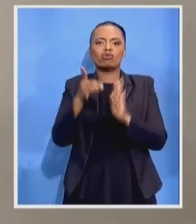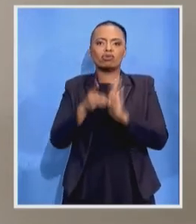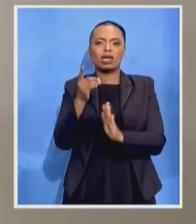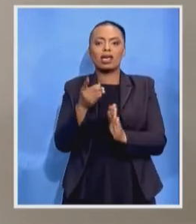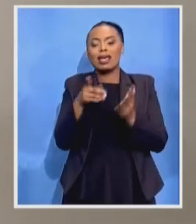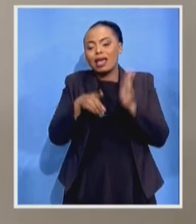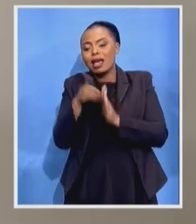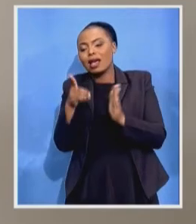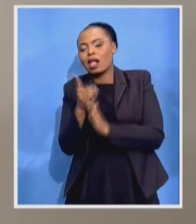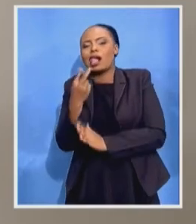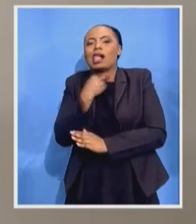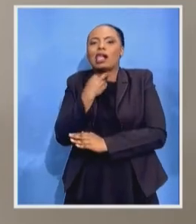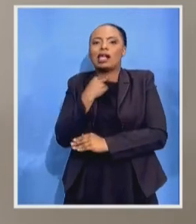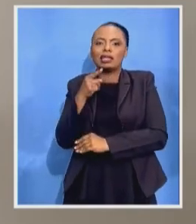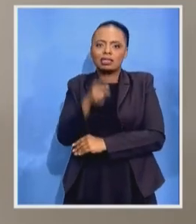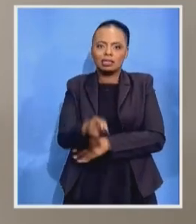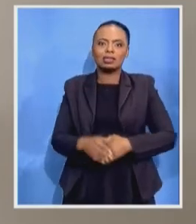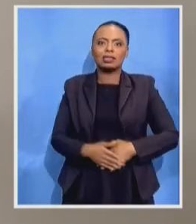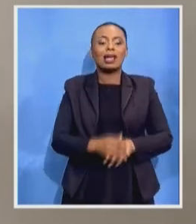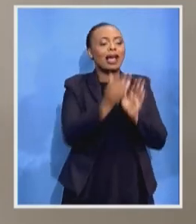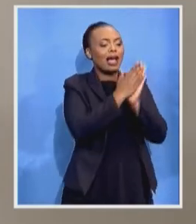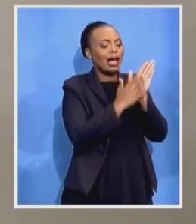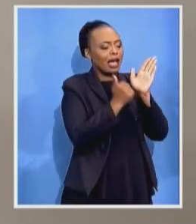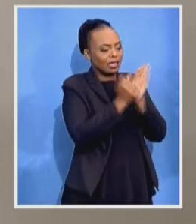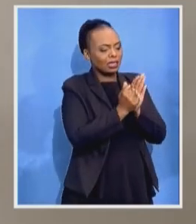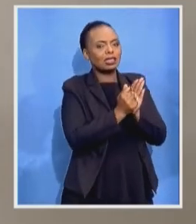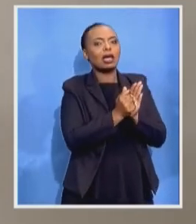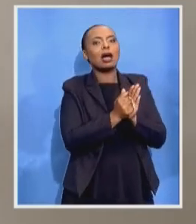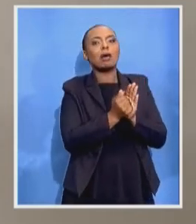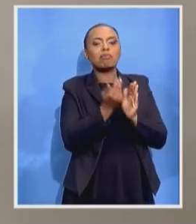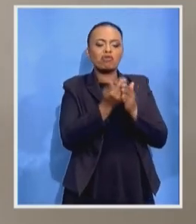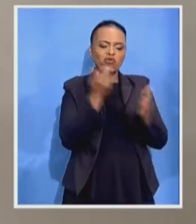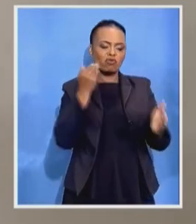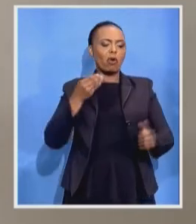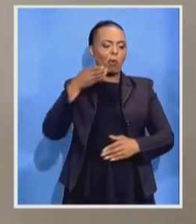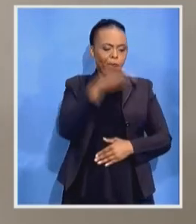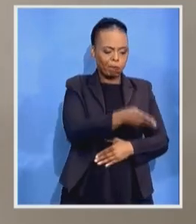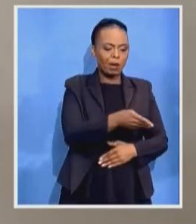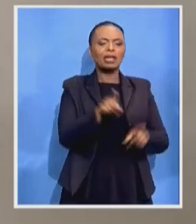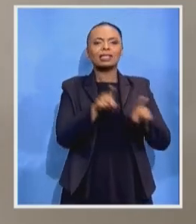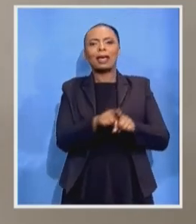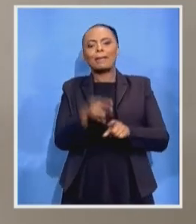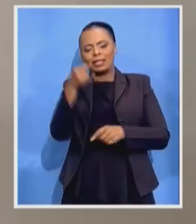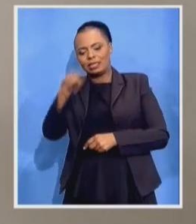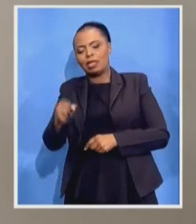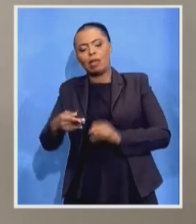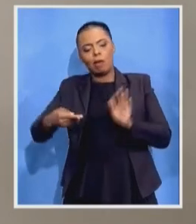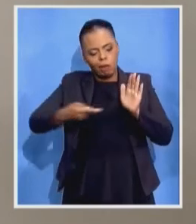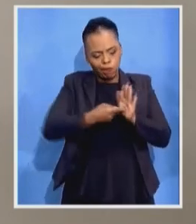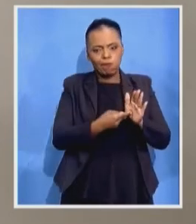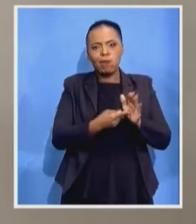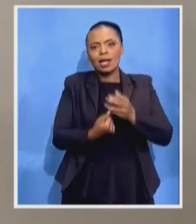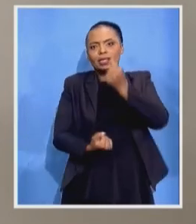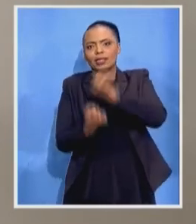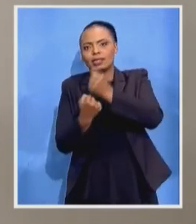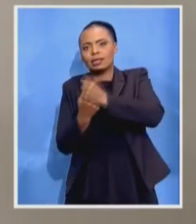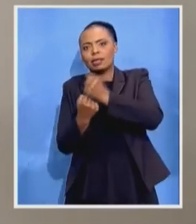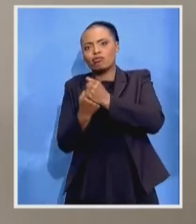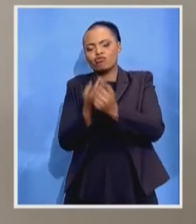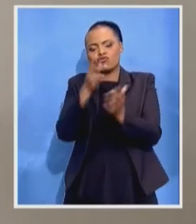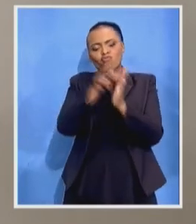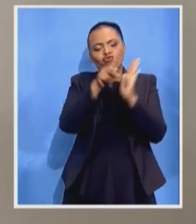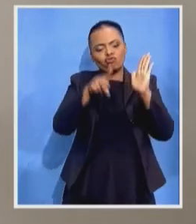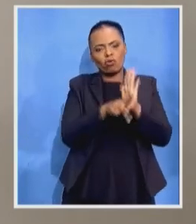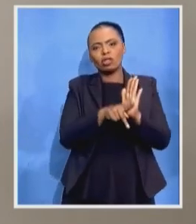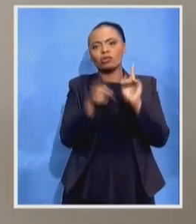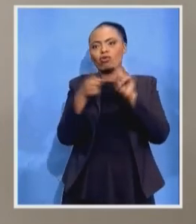is, unfortunately, that is supporting neoliberal policy emanating from the National Treasury.